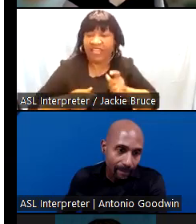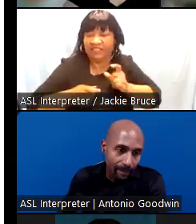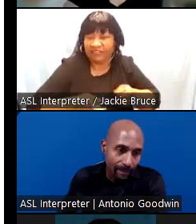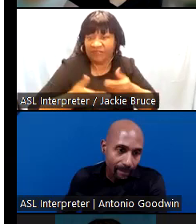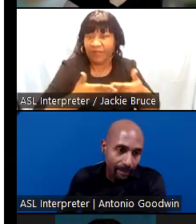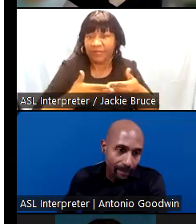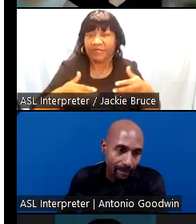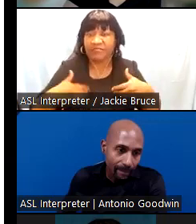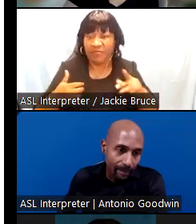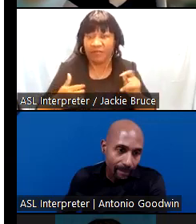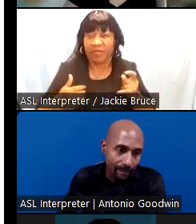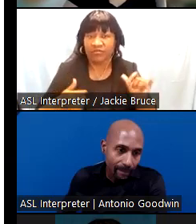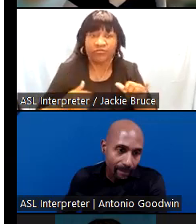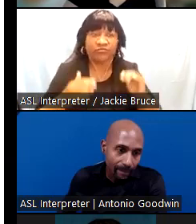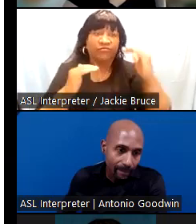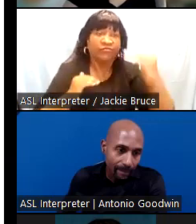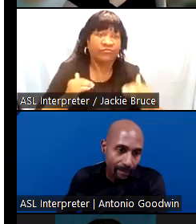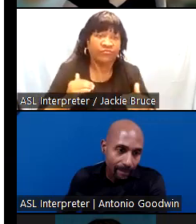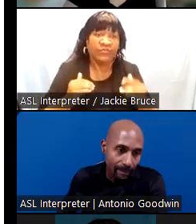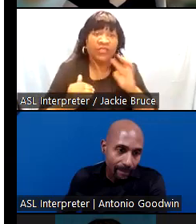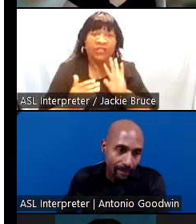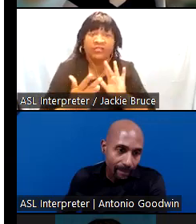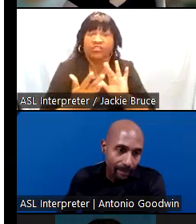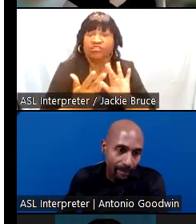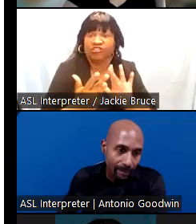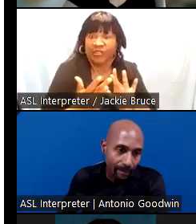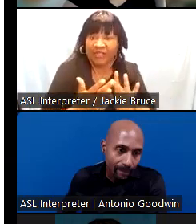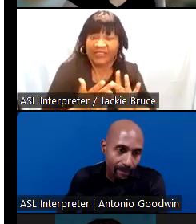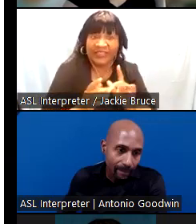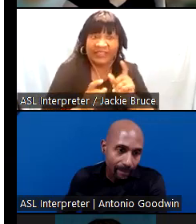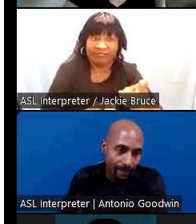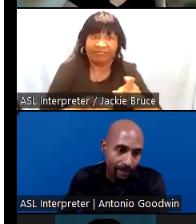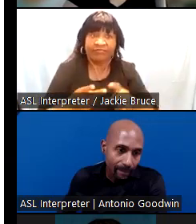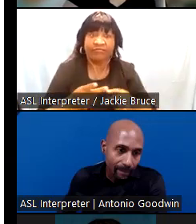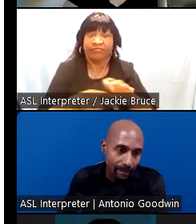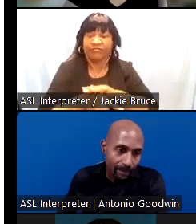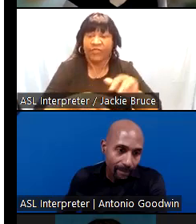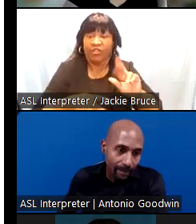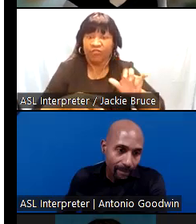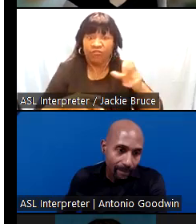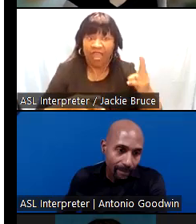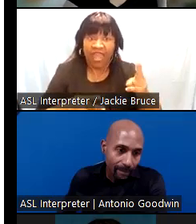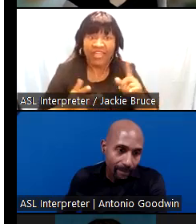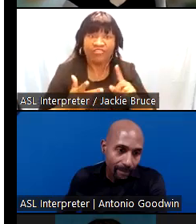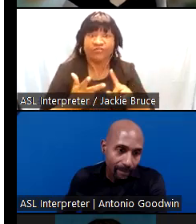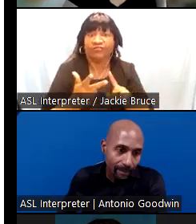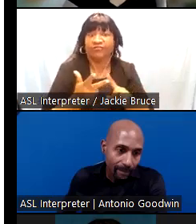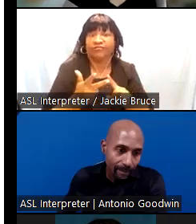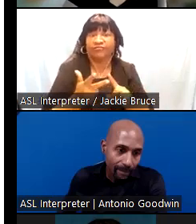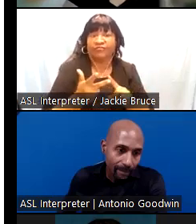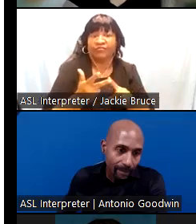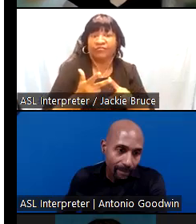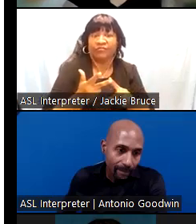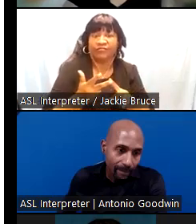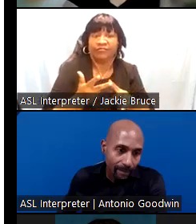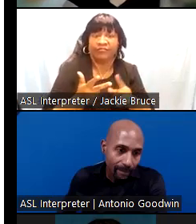So examples of how people get it: direct contact with the lesions and rashes caused by monkeypox, by